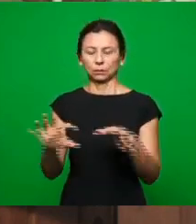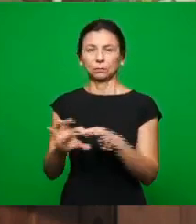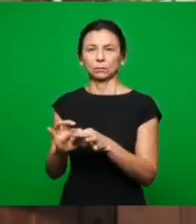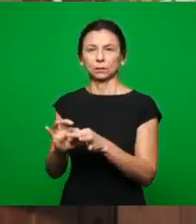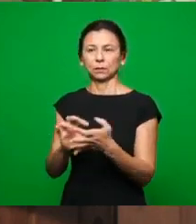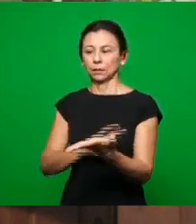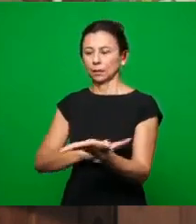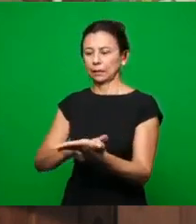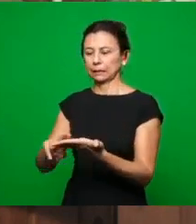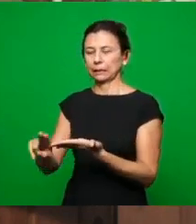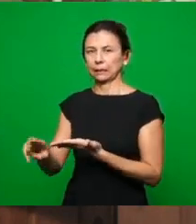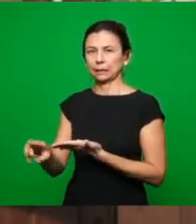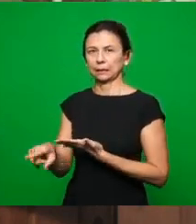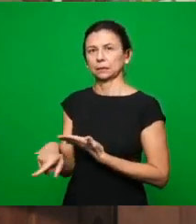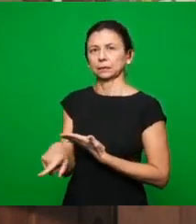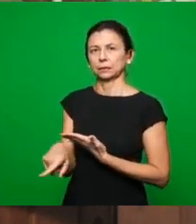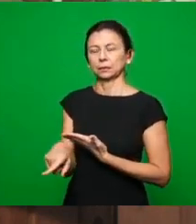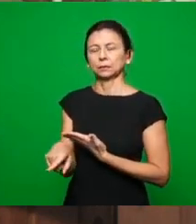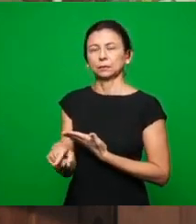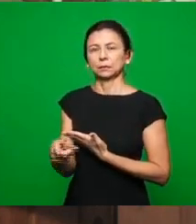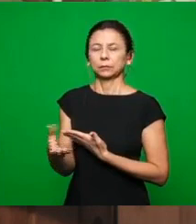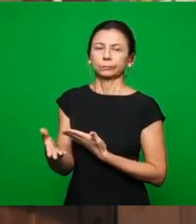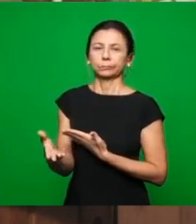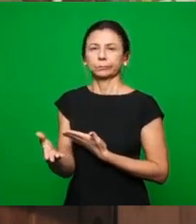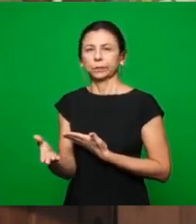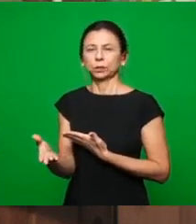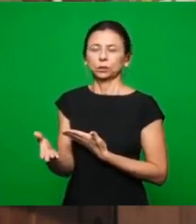the connection that exists between the letter of